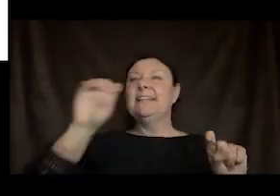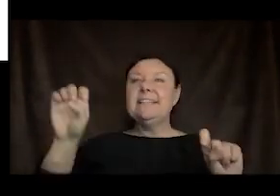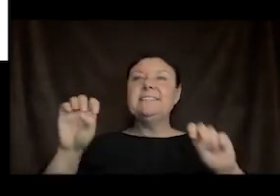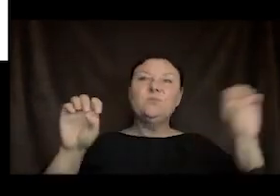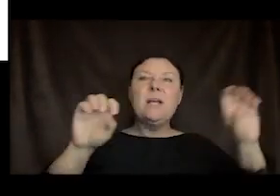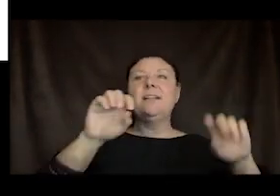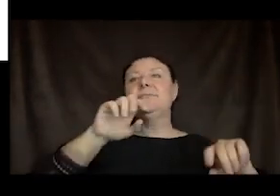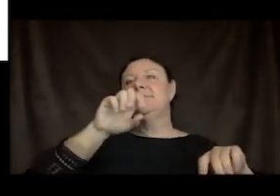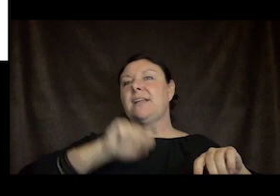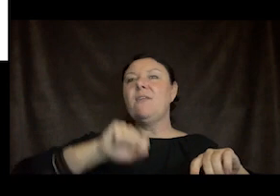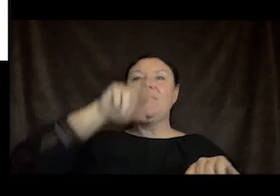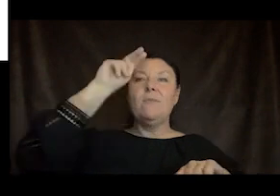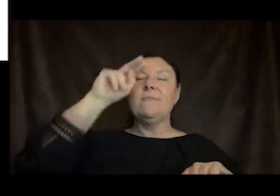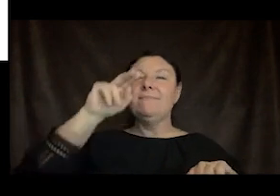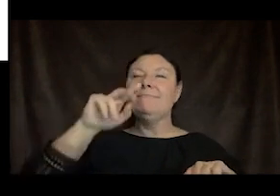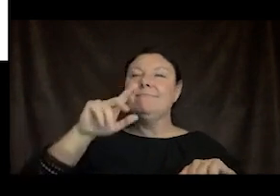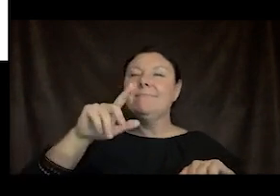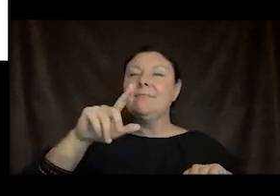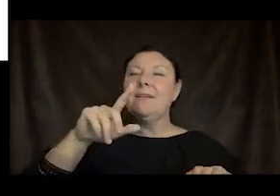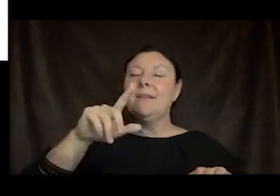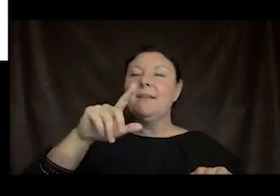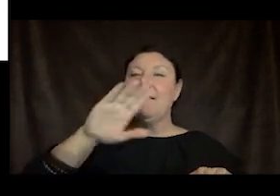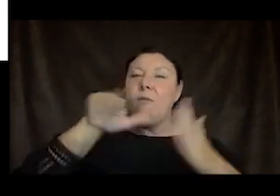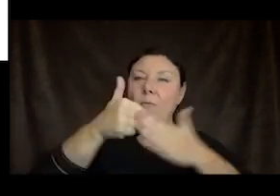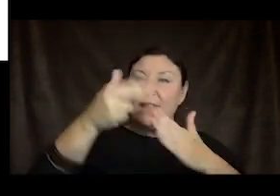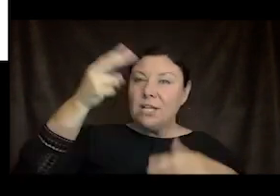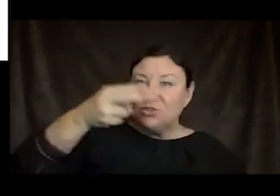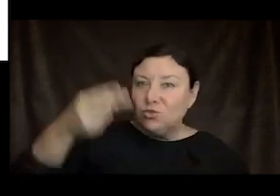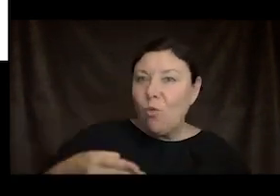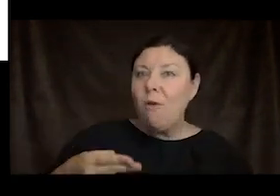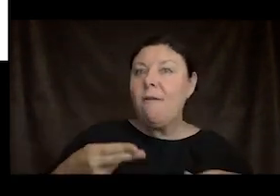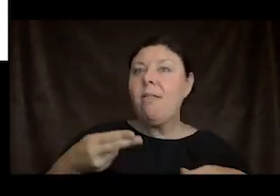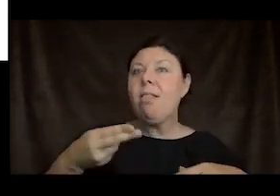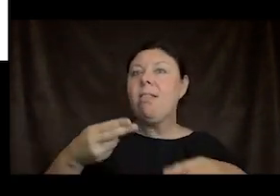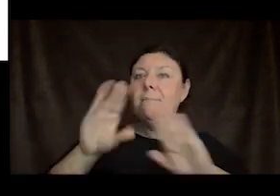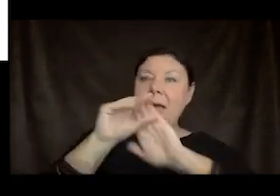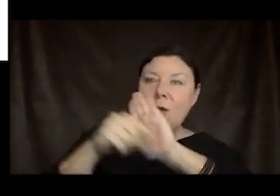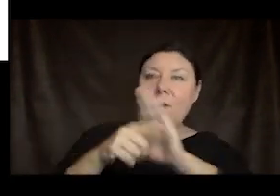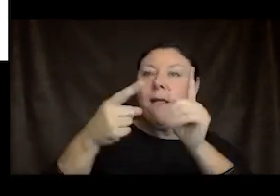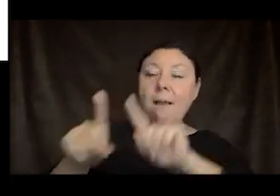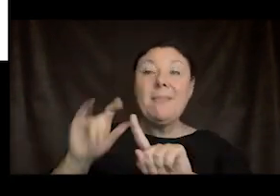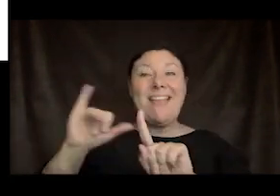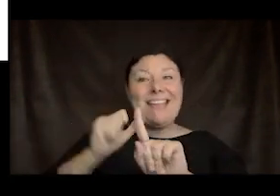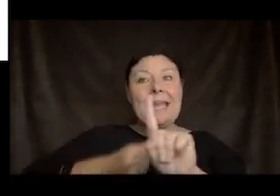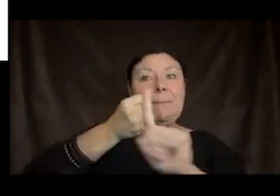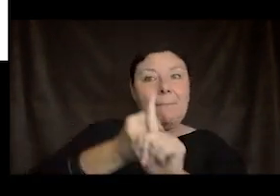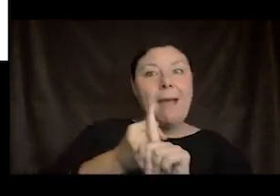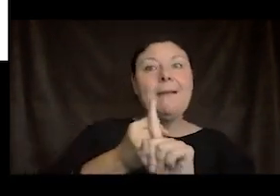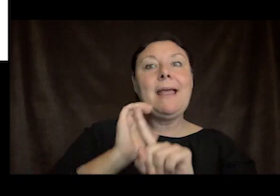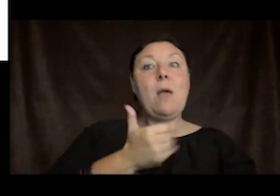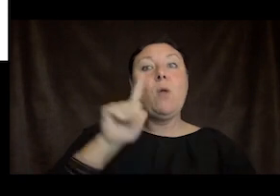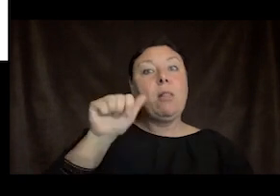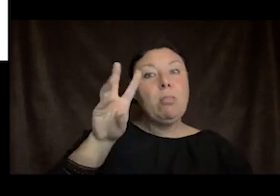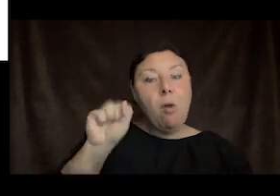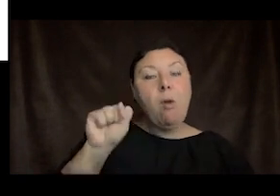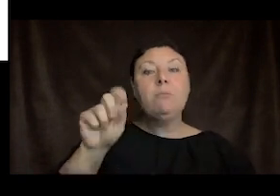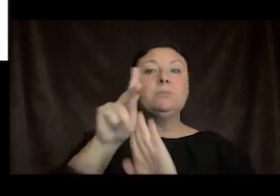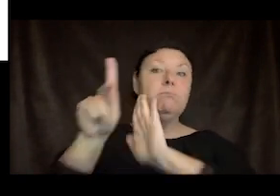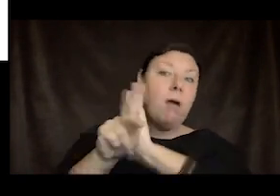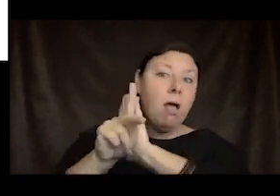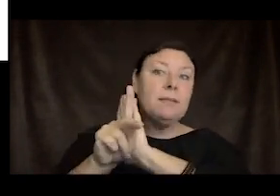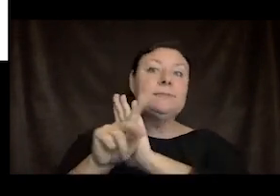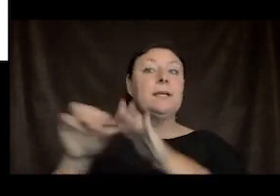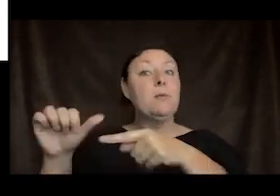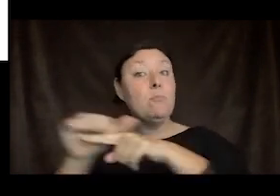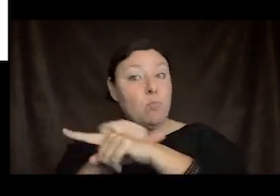yet again all of those historical considerations that had an impact on the ways that laws, policies,